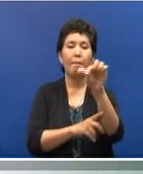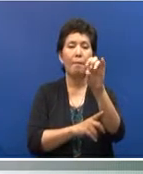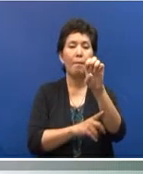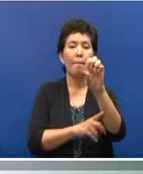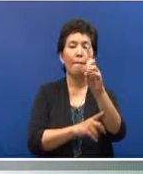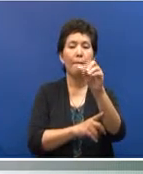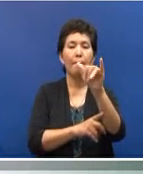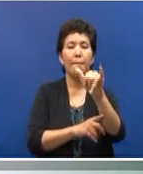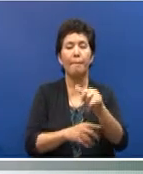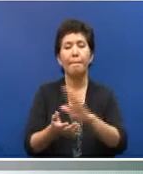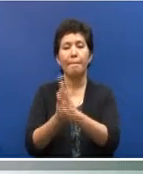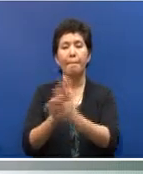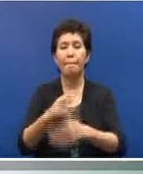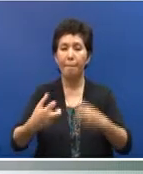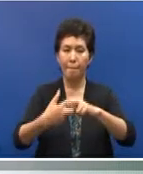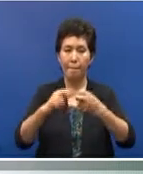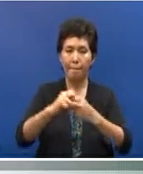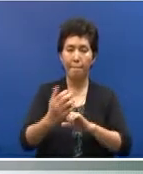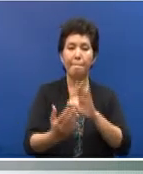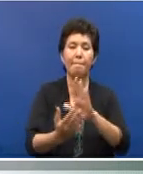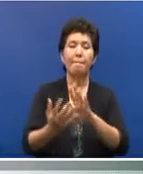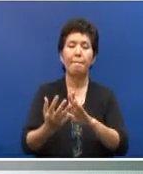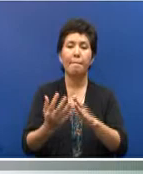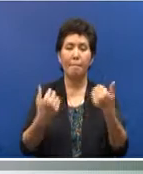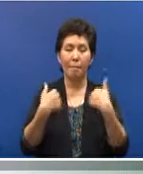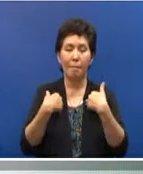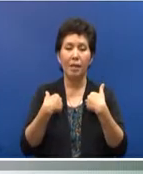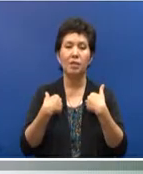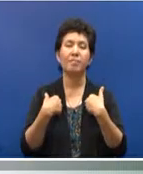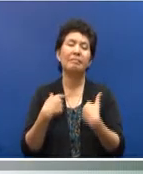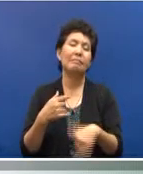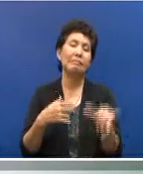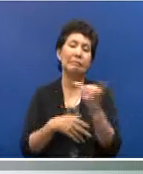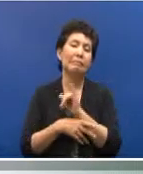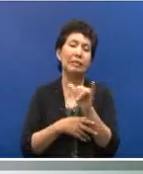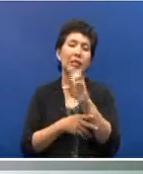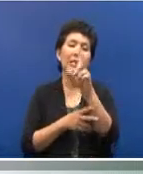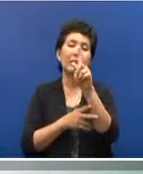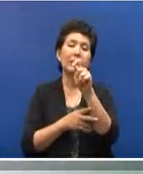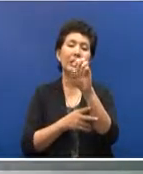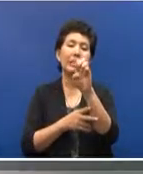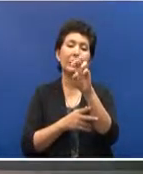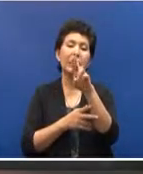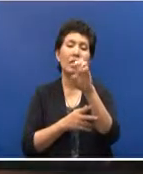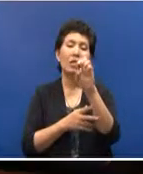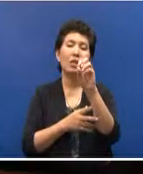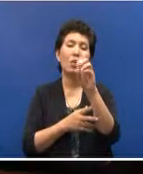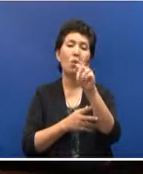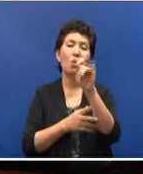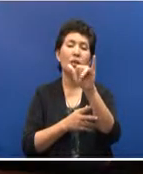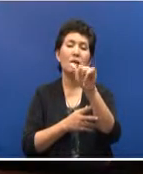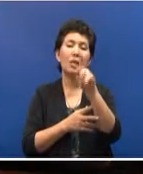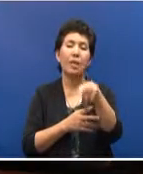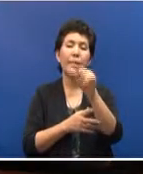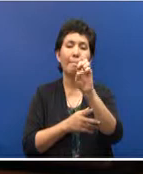other types of ethnic of conflict is due to stereotypes. Okay, first let us